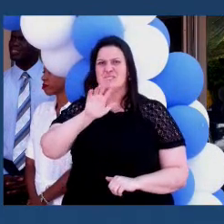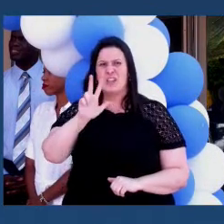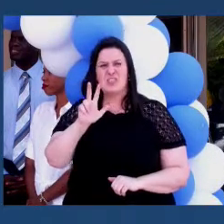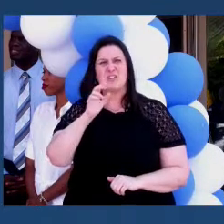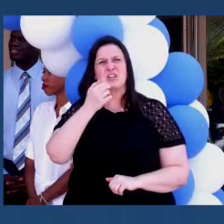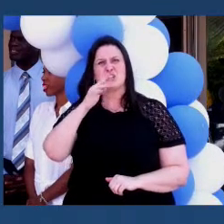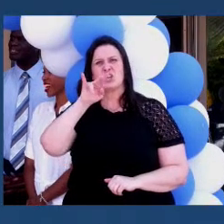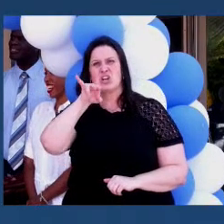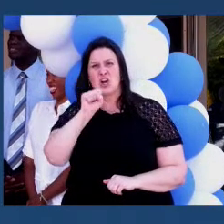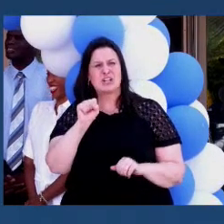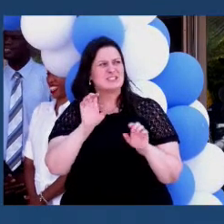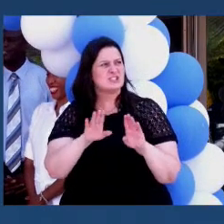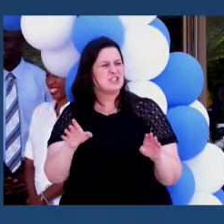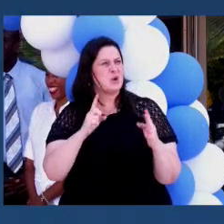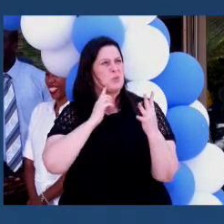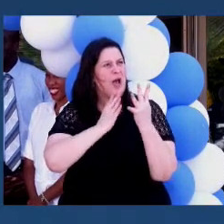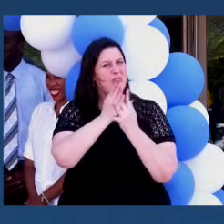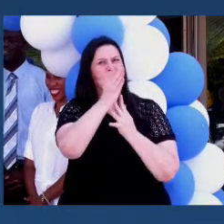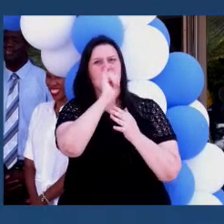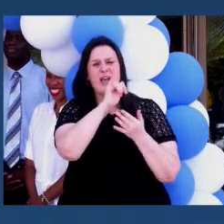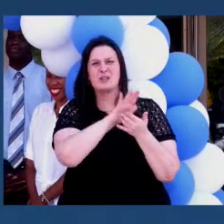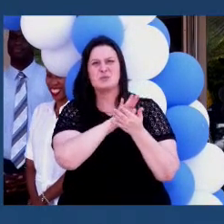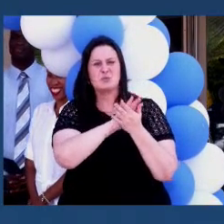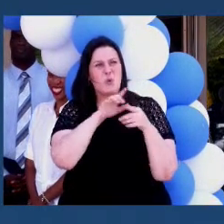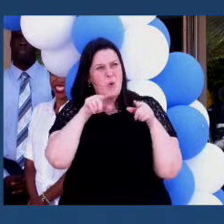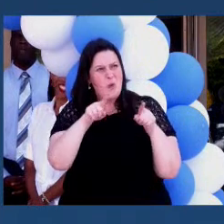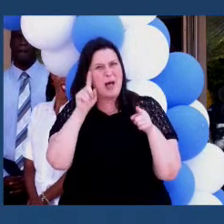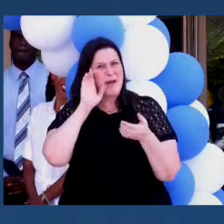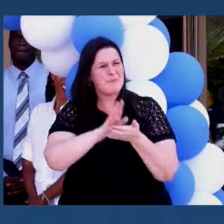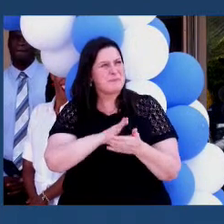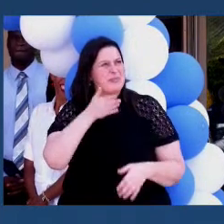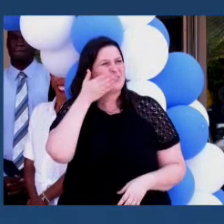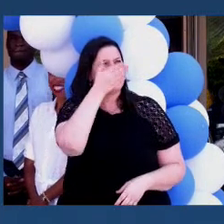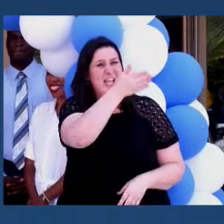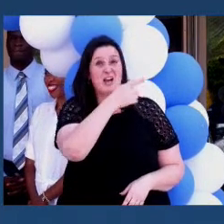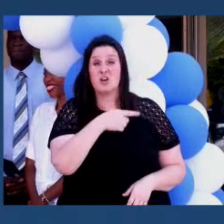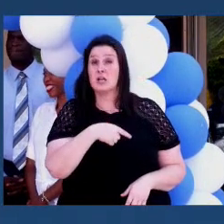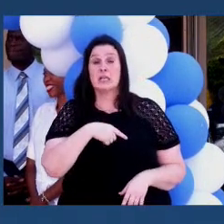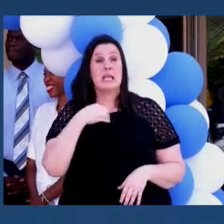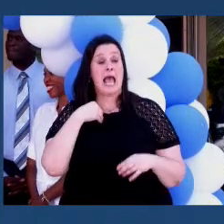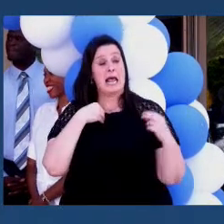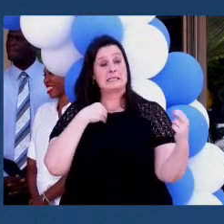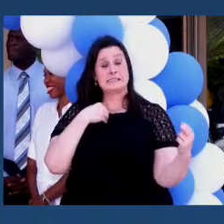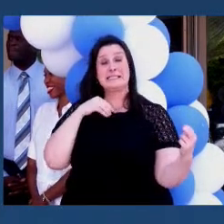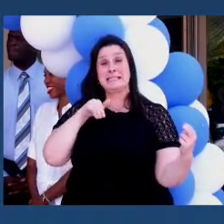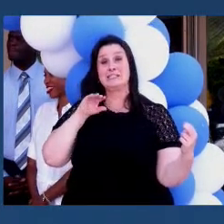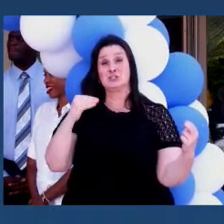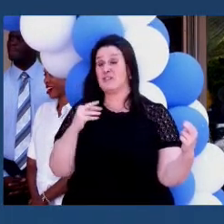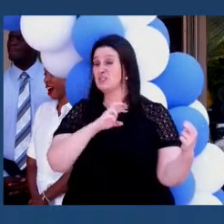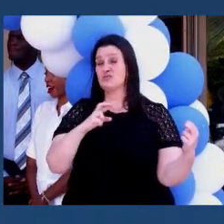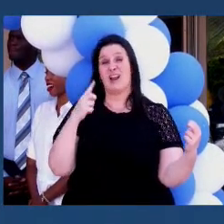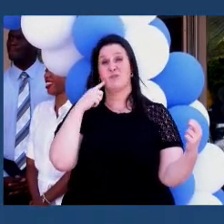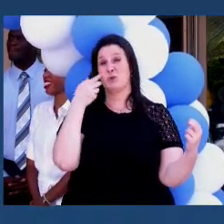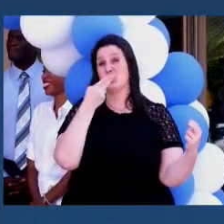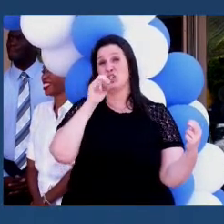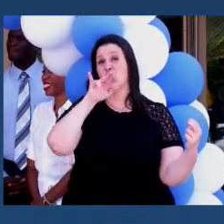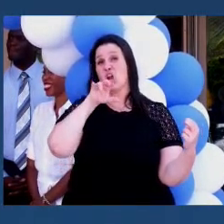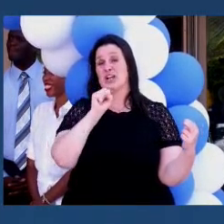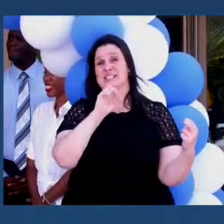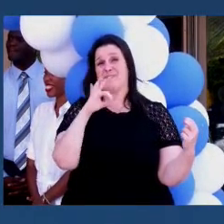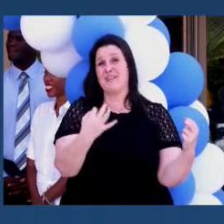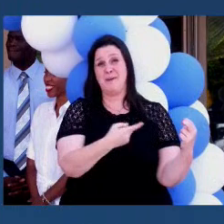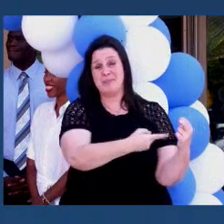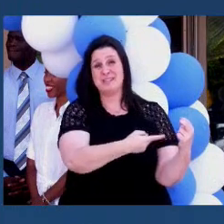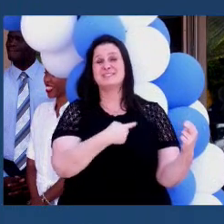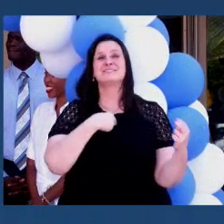through that building while he was there. He had a seat for them in his office. There were